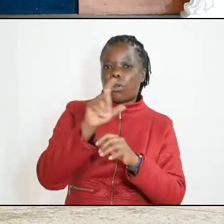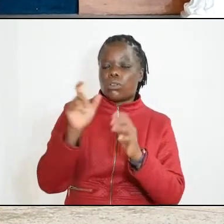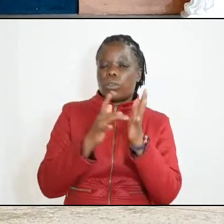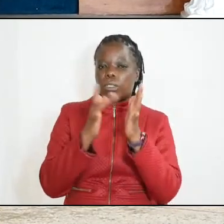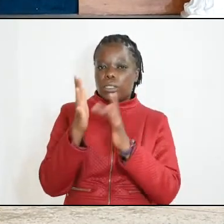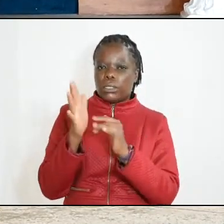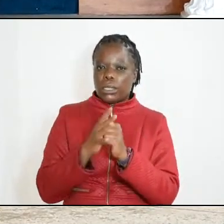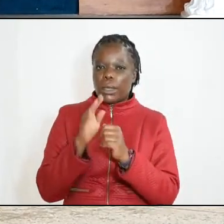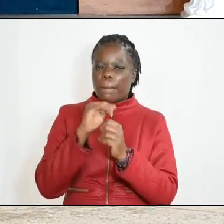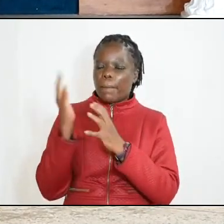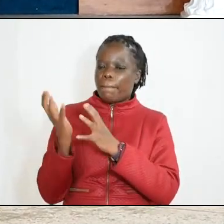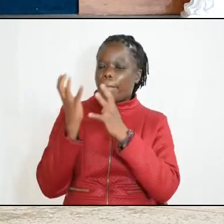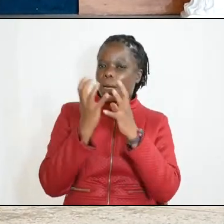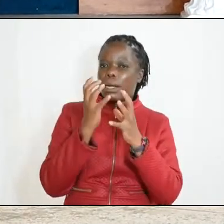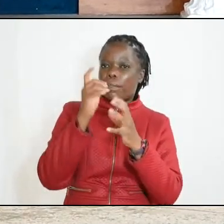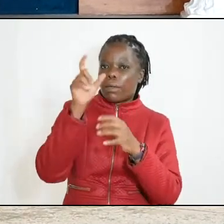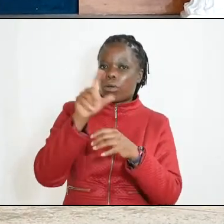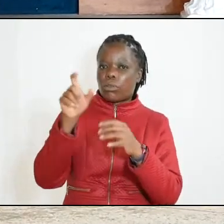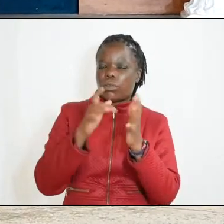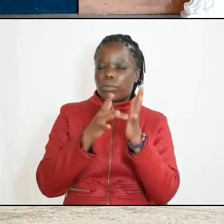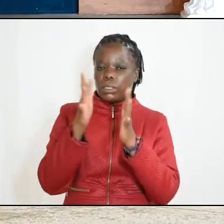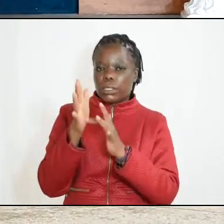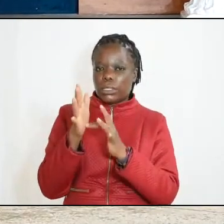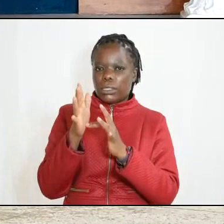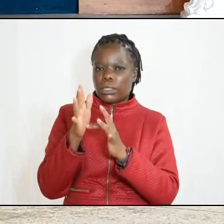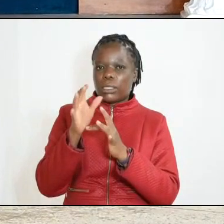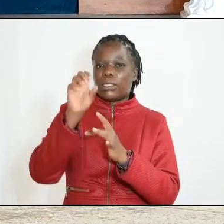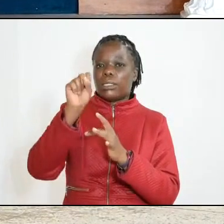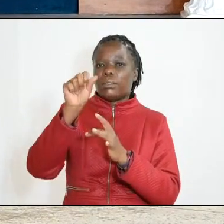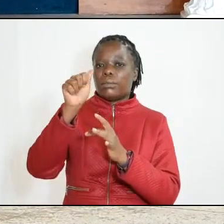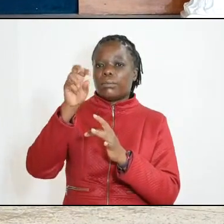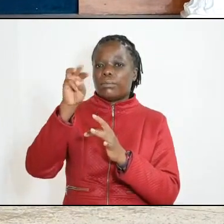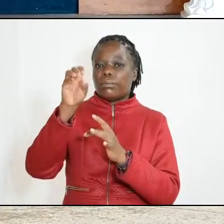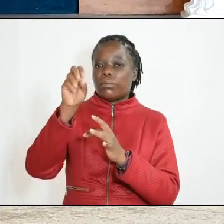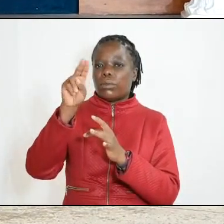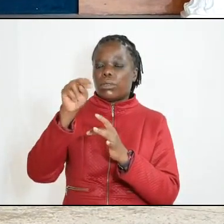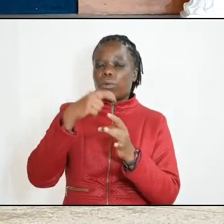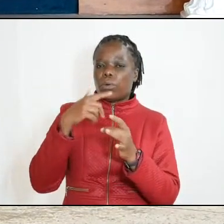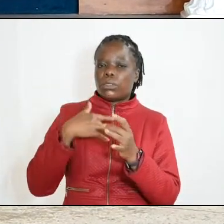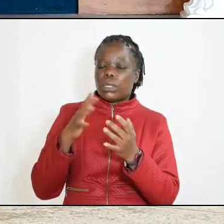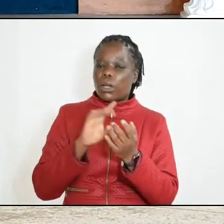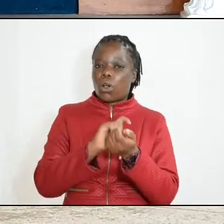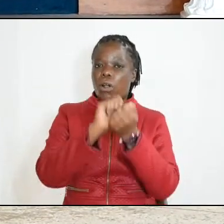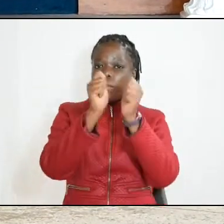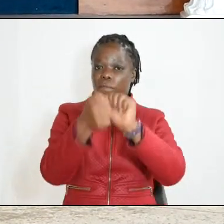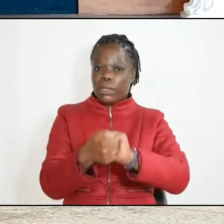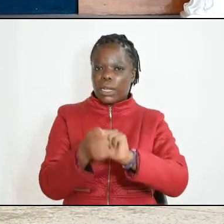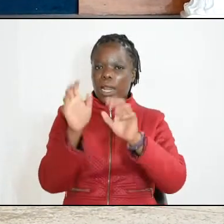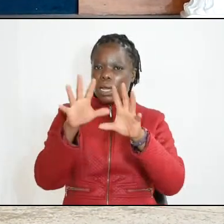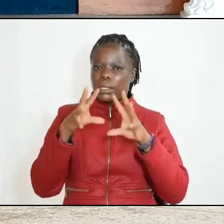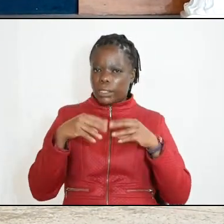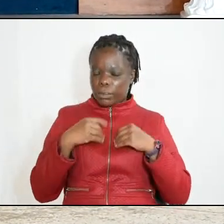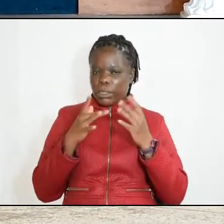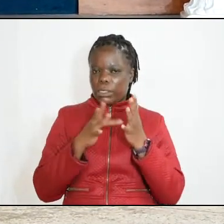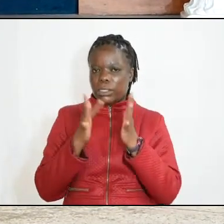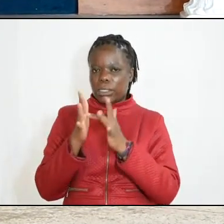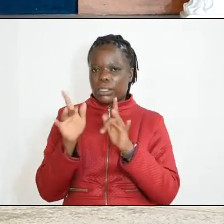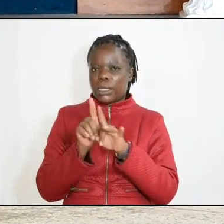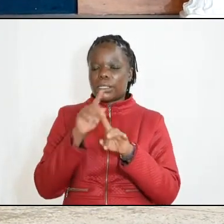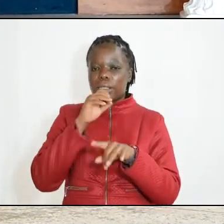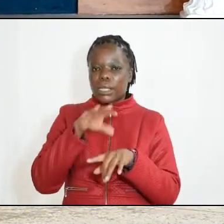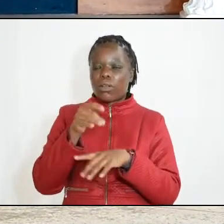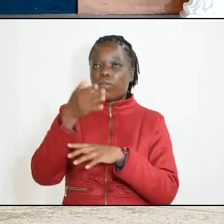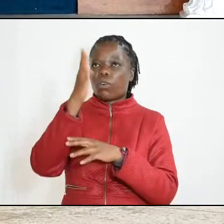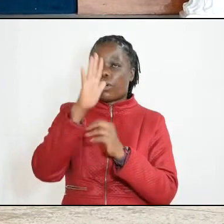By bearing the cross of Jesus, Simon the Cyrene was highly privileged, was converted, and accepted Jesus as the Son of